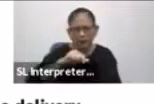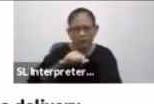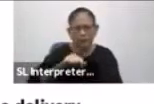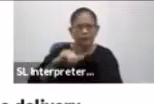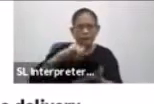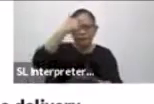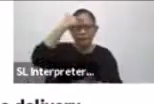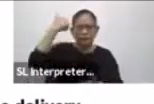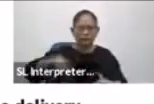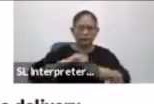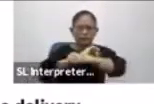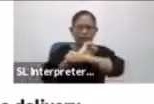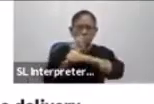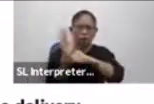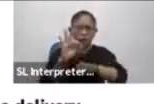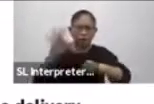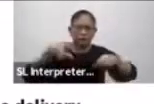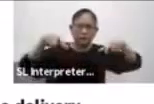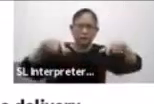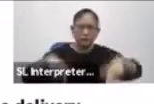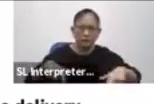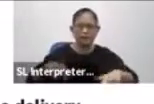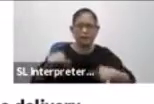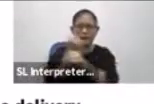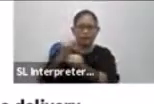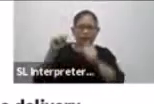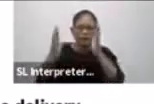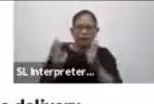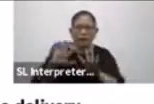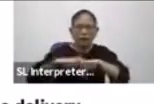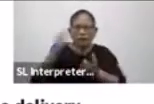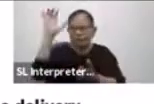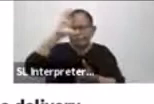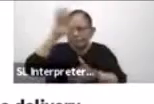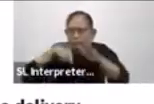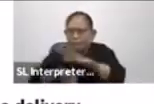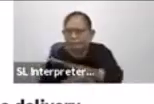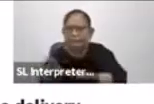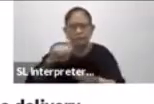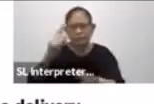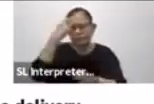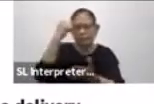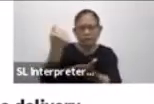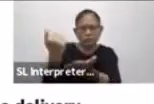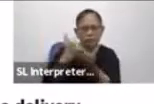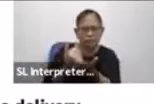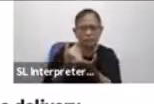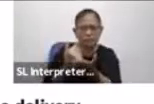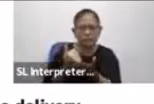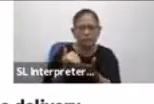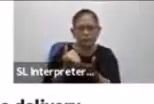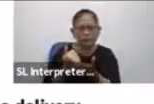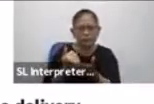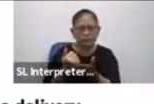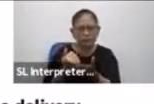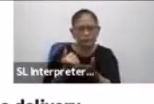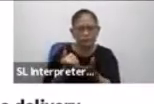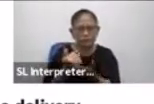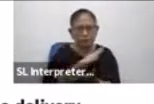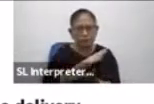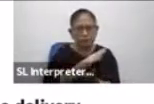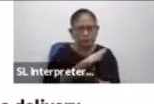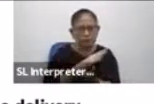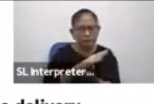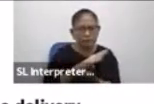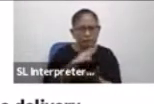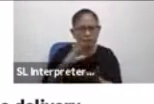measures easing, survivors may seek to access GBV services at an increased level or in contexts where the